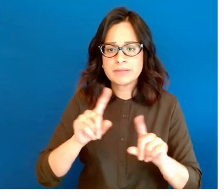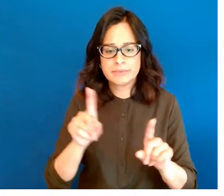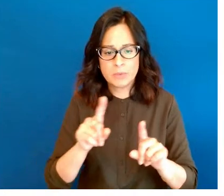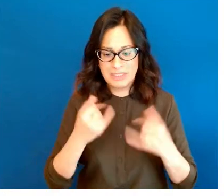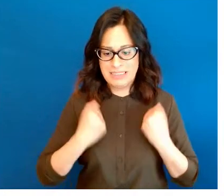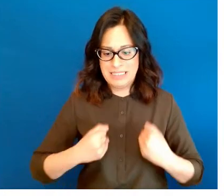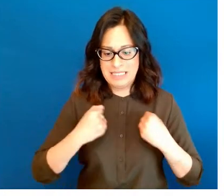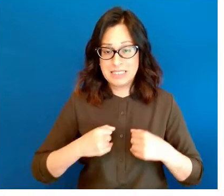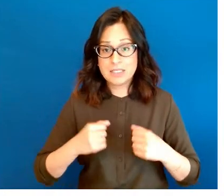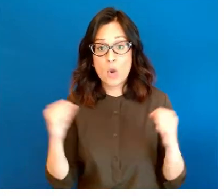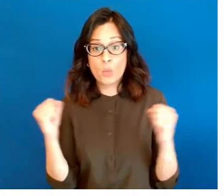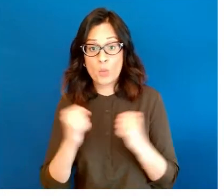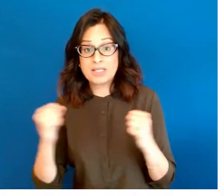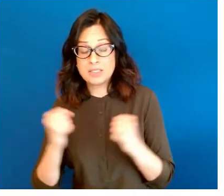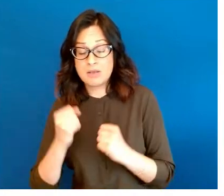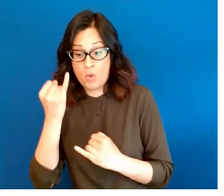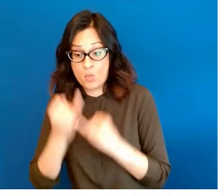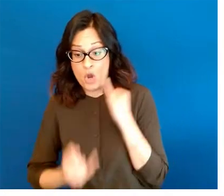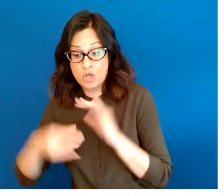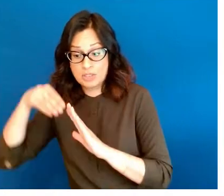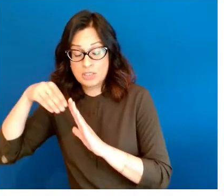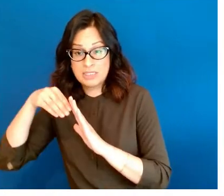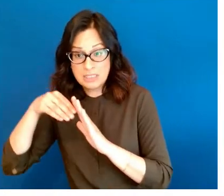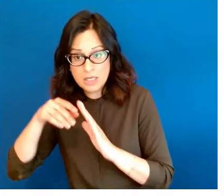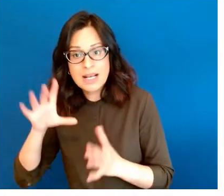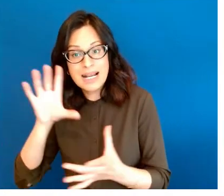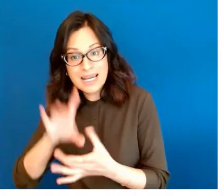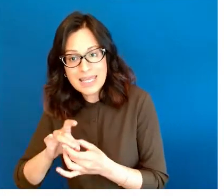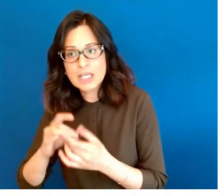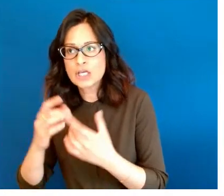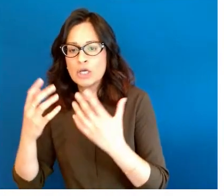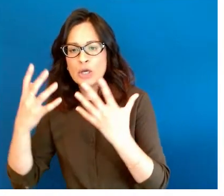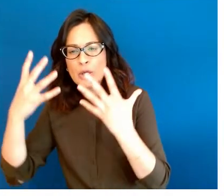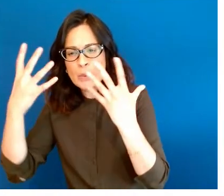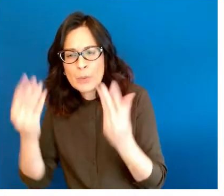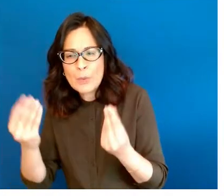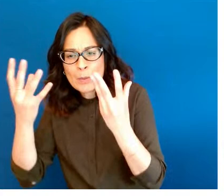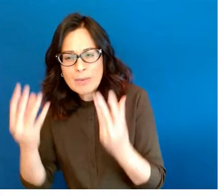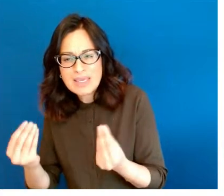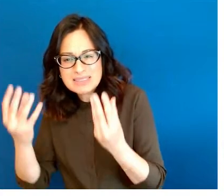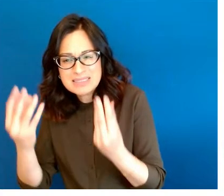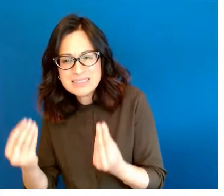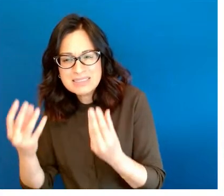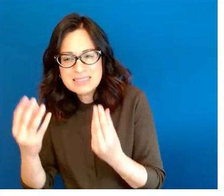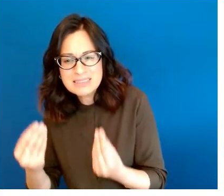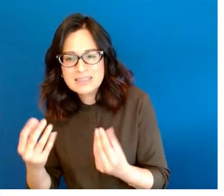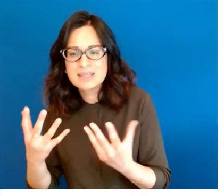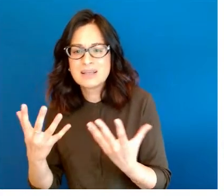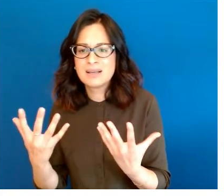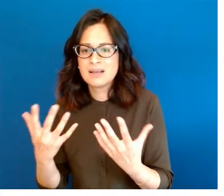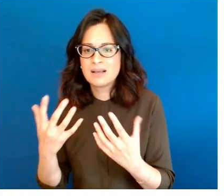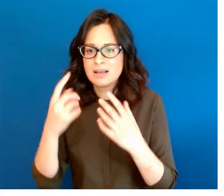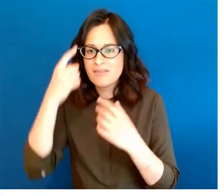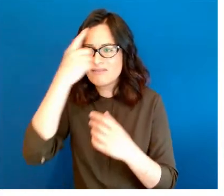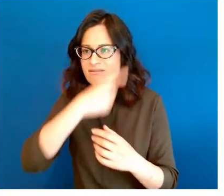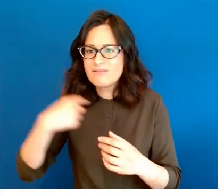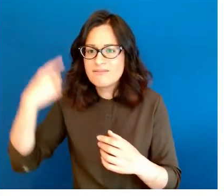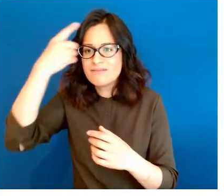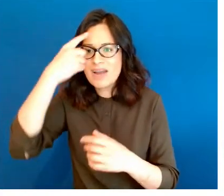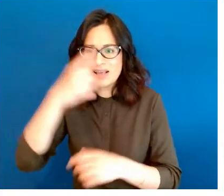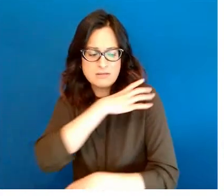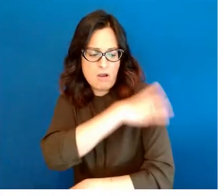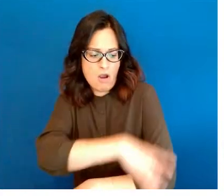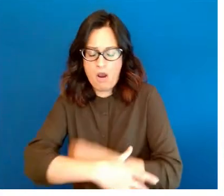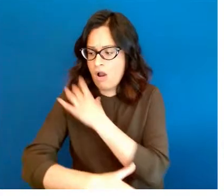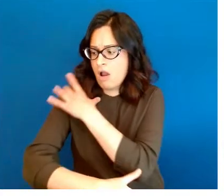flares tend to be very much humidity and often the exposed sites. So round the face, the arms,